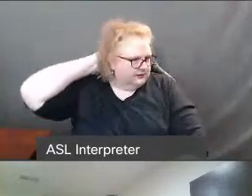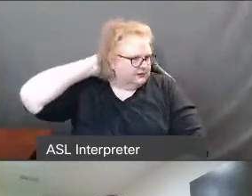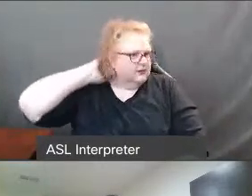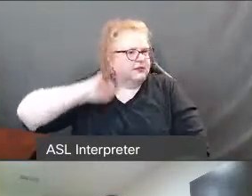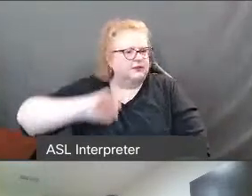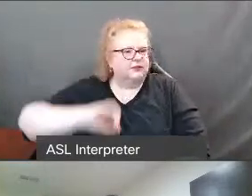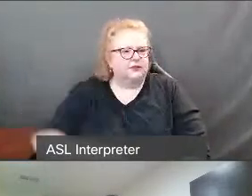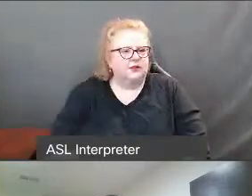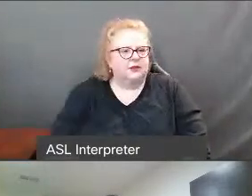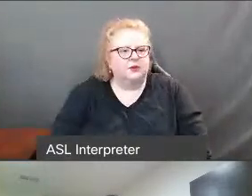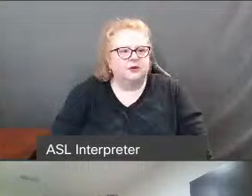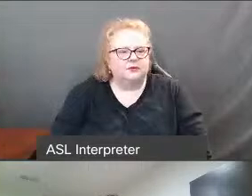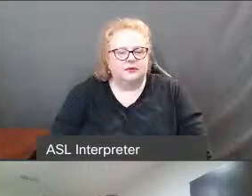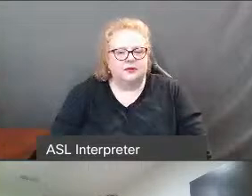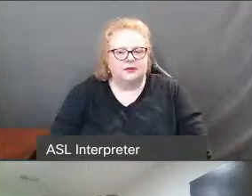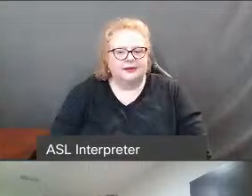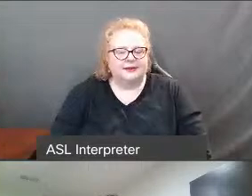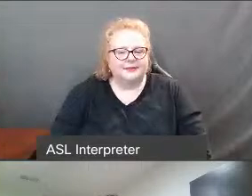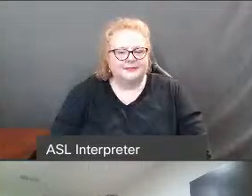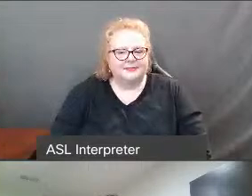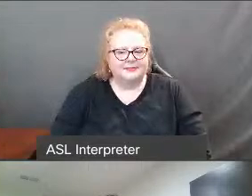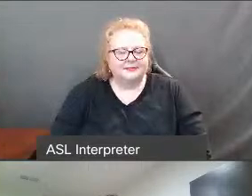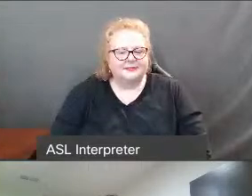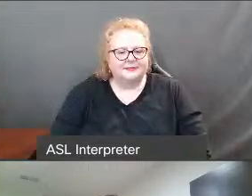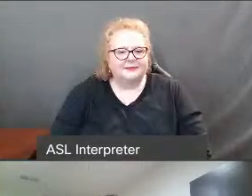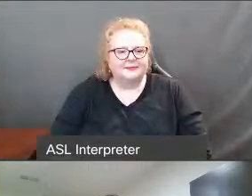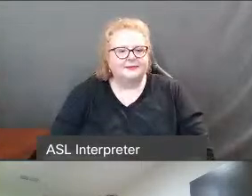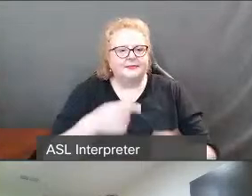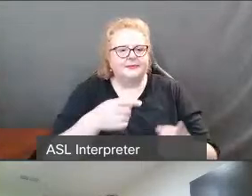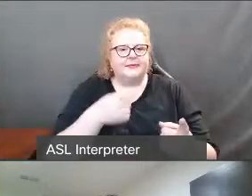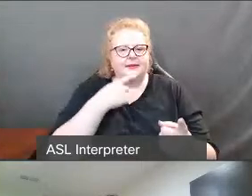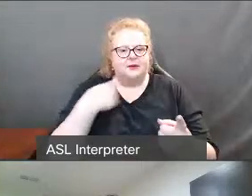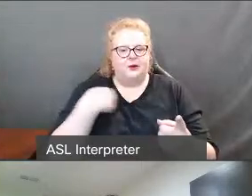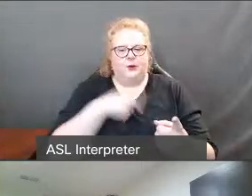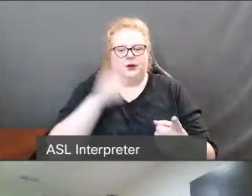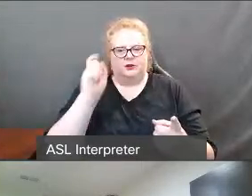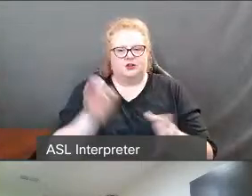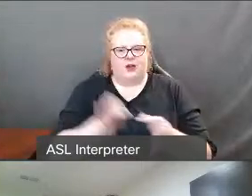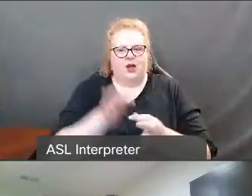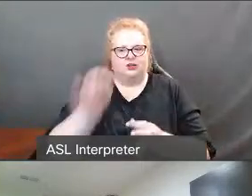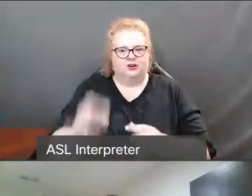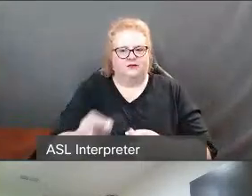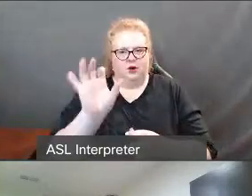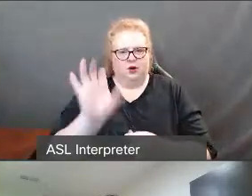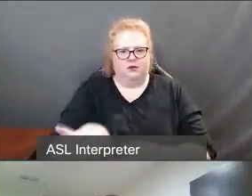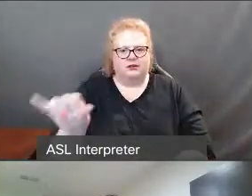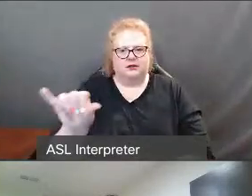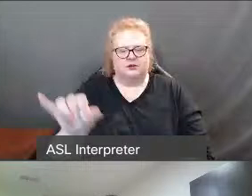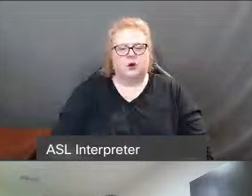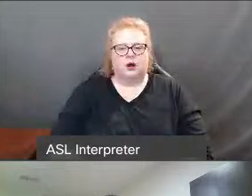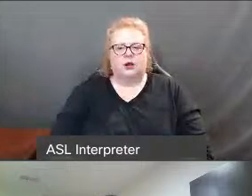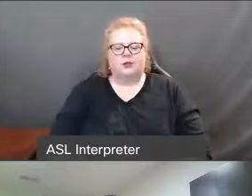Yep, as before, Chair, all I say that we shall defer it. Okay.